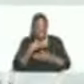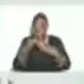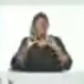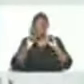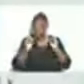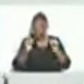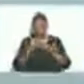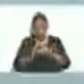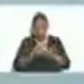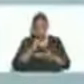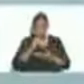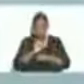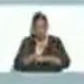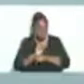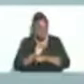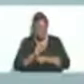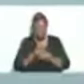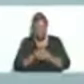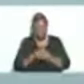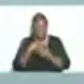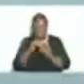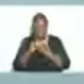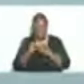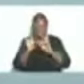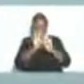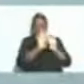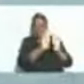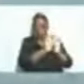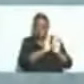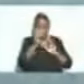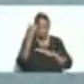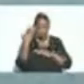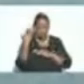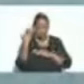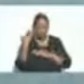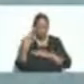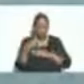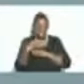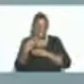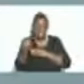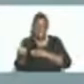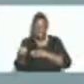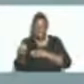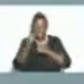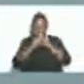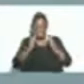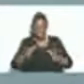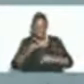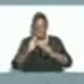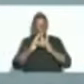money. We can. With the window rapidly closing before she has to vacate her home in the squalor of the Cool Acres shantytown,